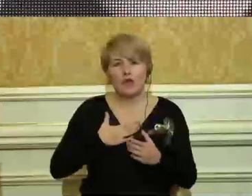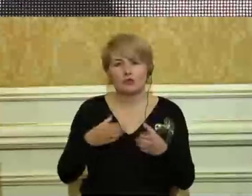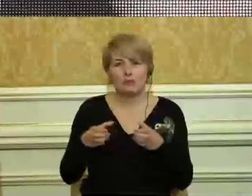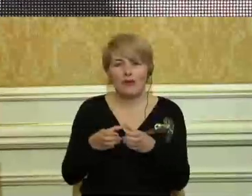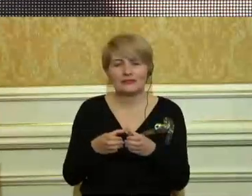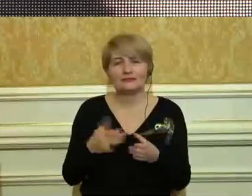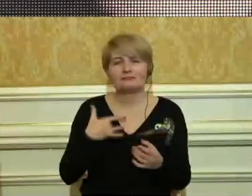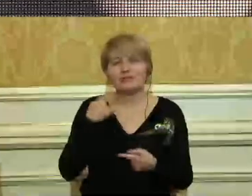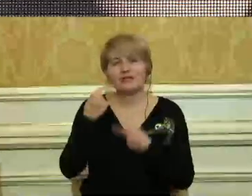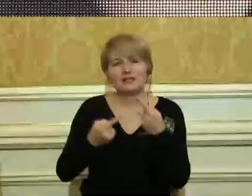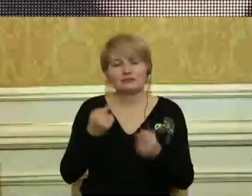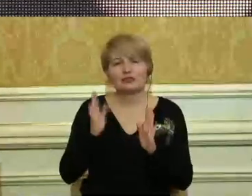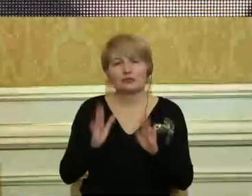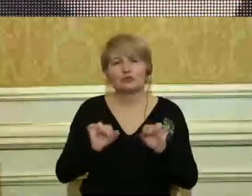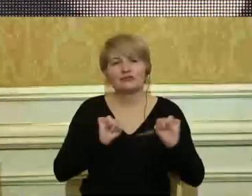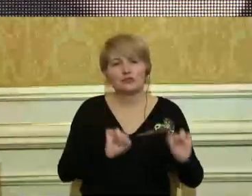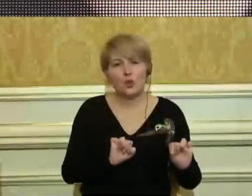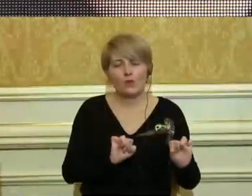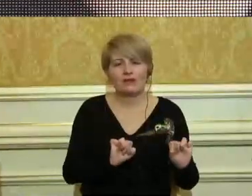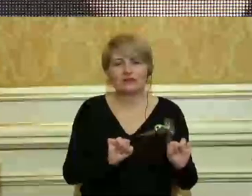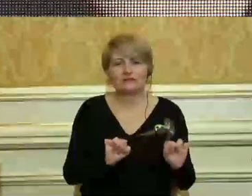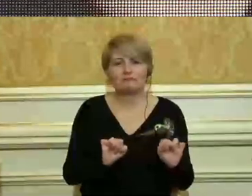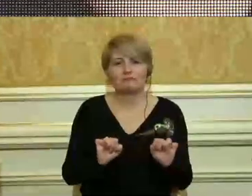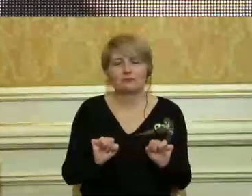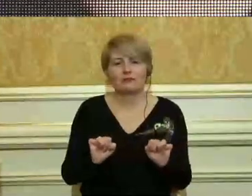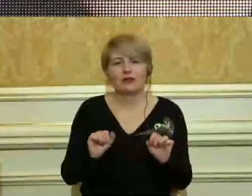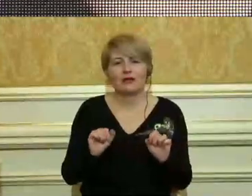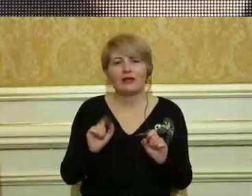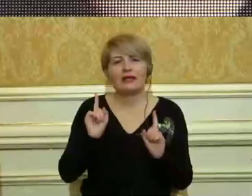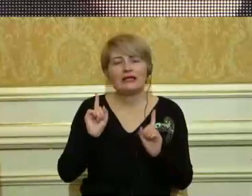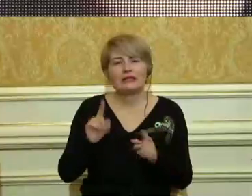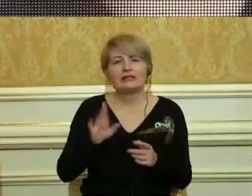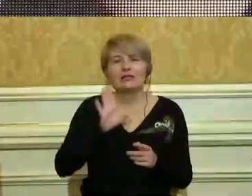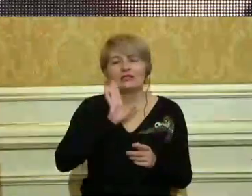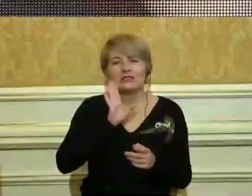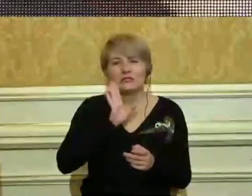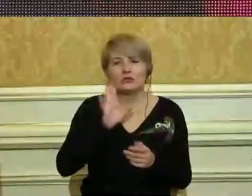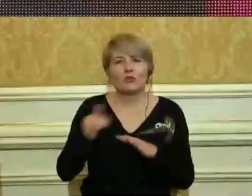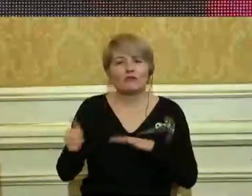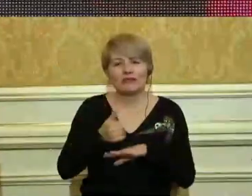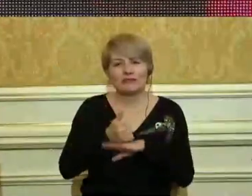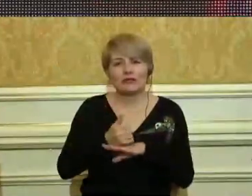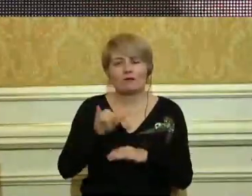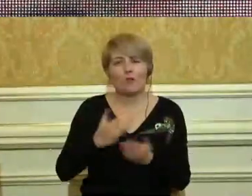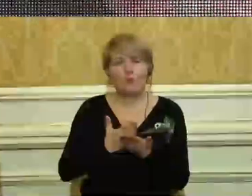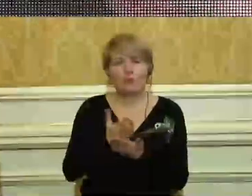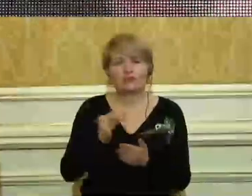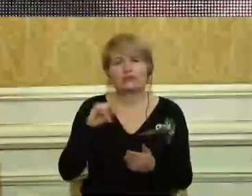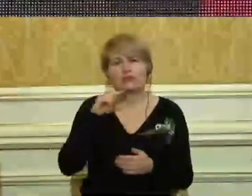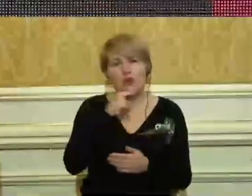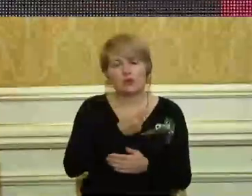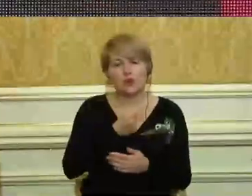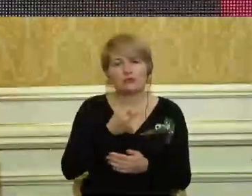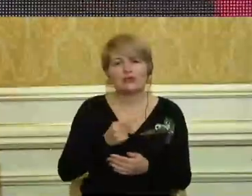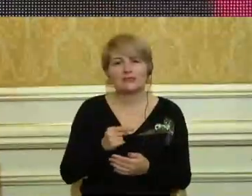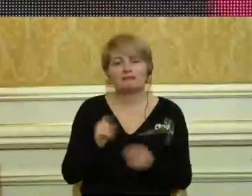for a type of a feminine leadership in politics and in economy as well. And it's not only reserved for women, of course, there